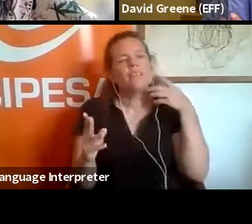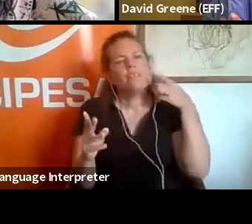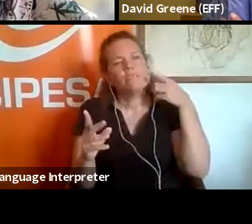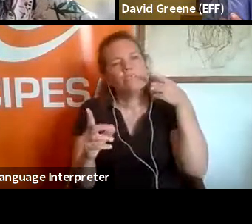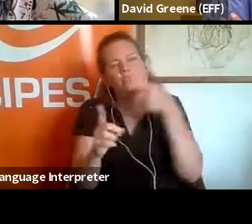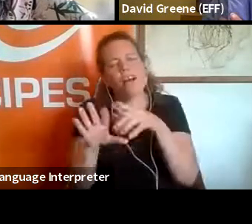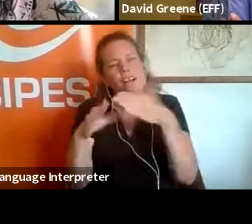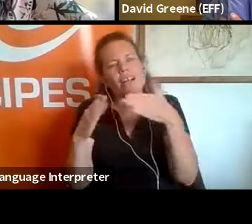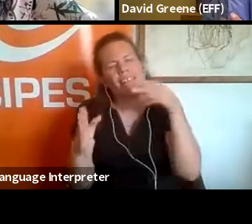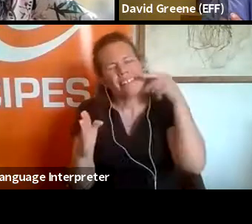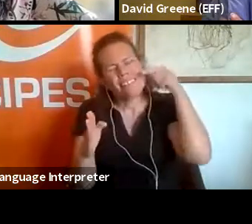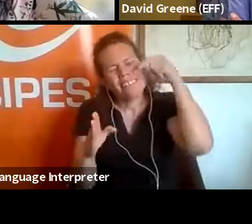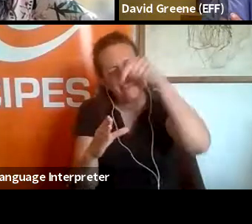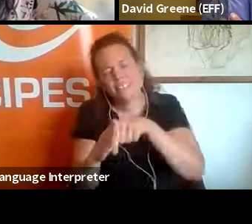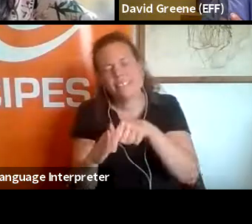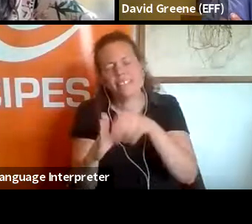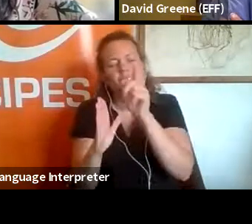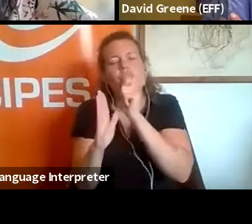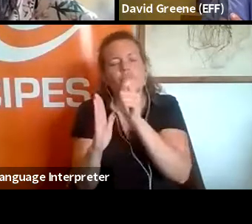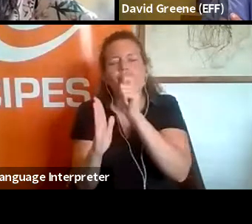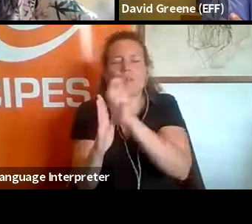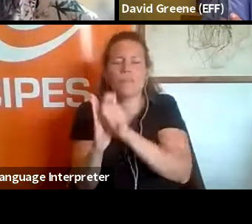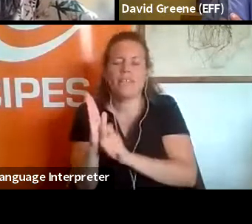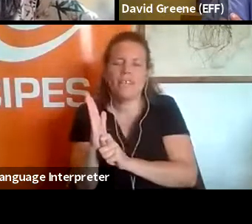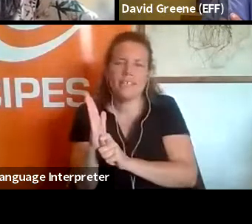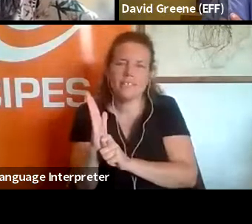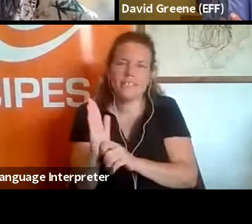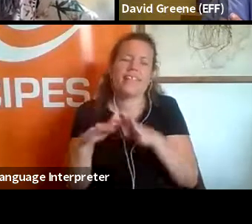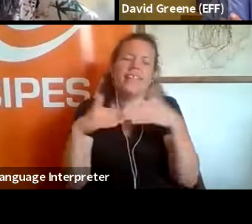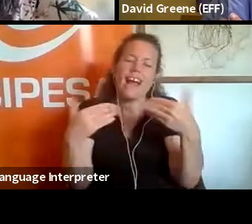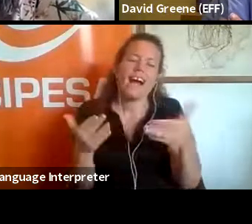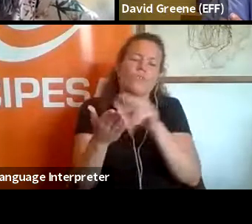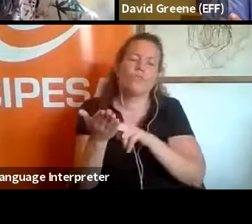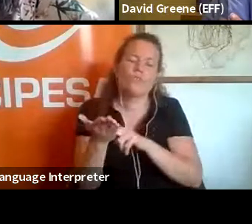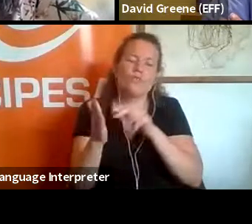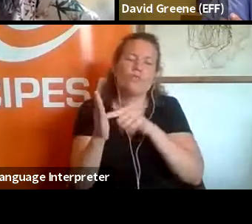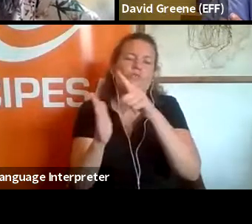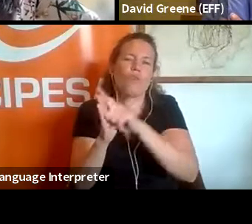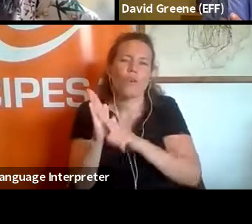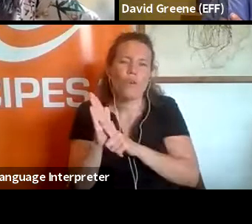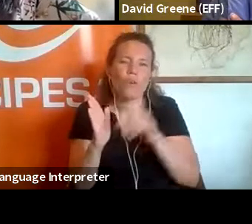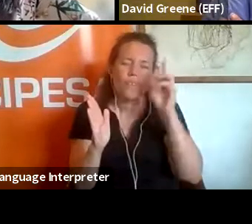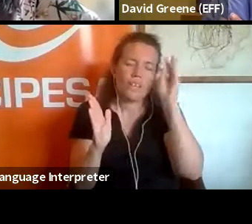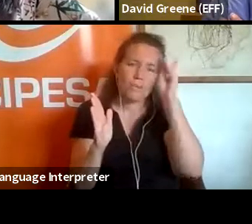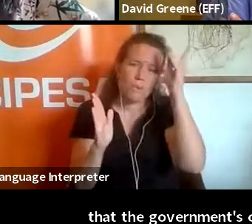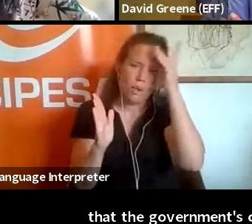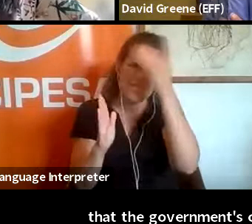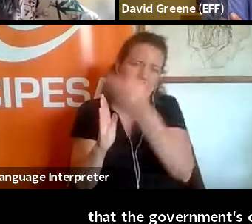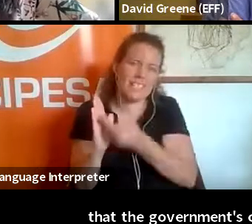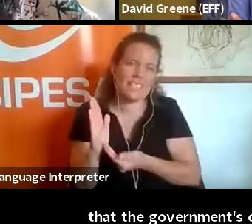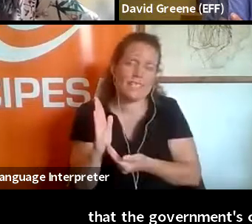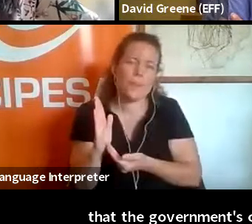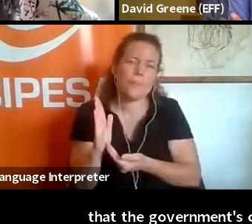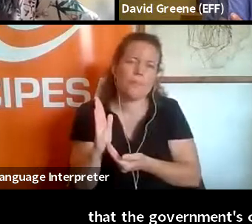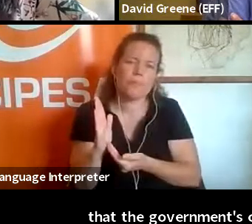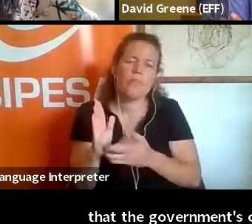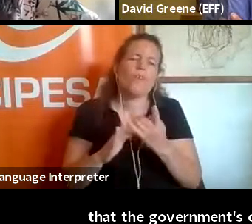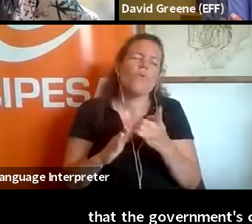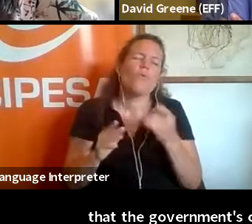the governments can use them in their laws and policies. One thing that we need to consider is